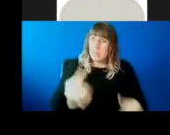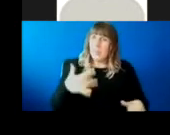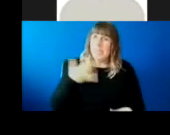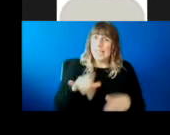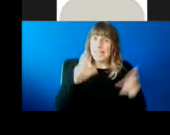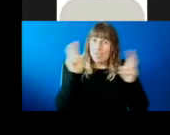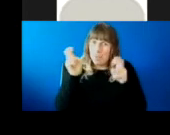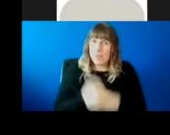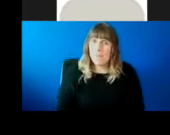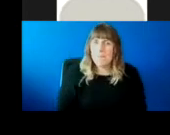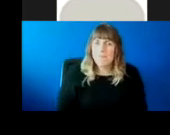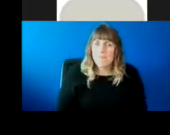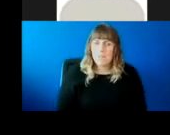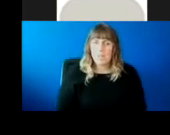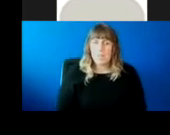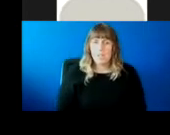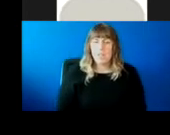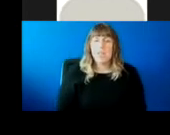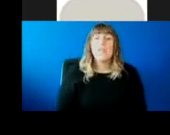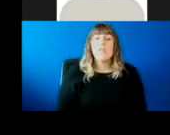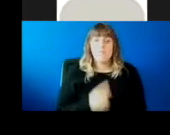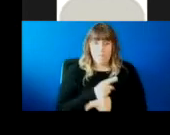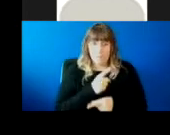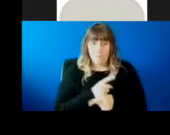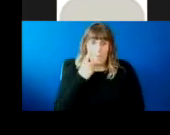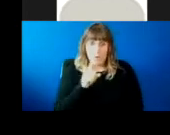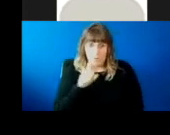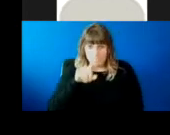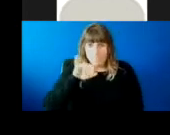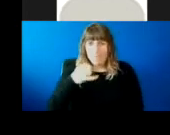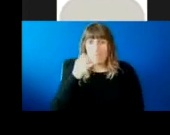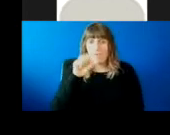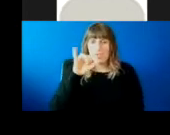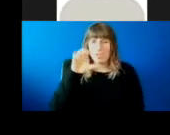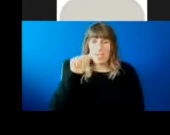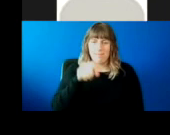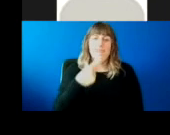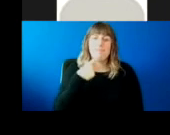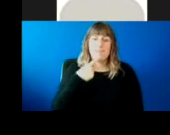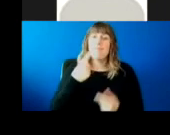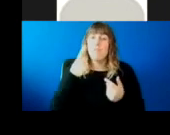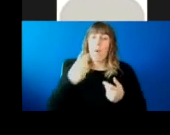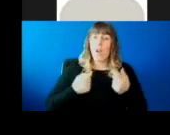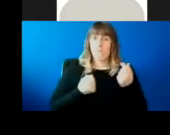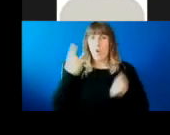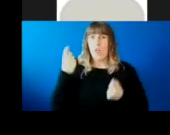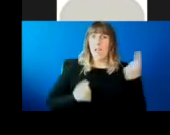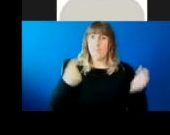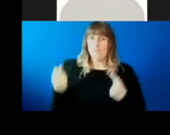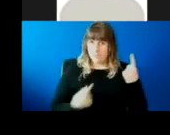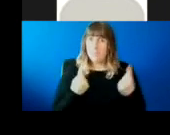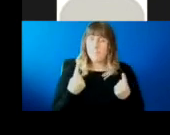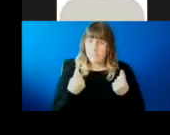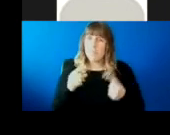Okay. Ooh, okay. Yes. For sure. Jessica's also talking about how this happens with the burlesque festival because of references to striptease,